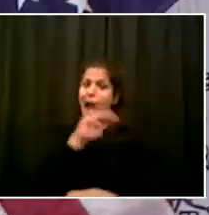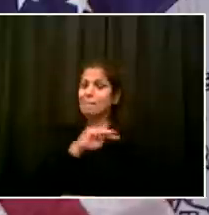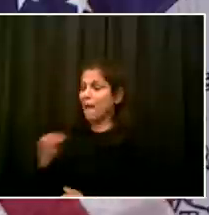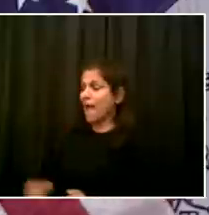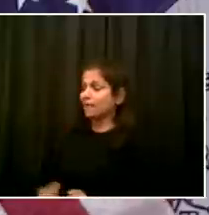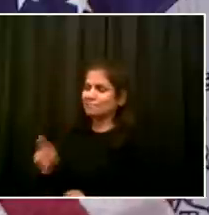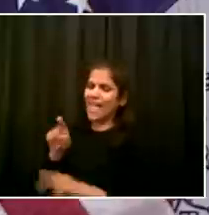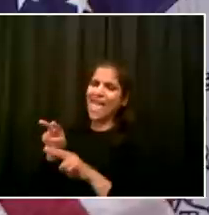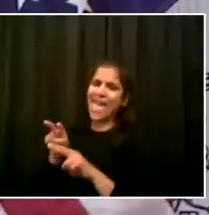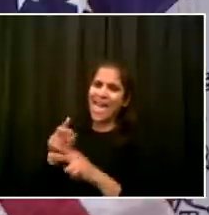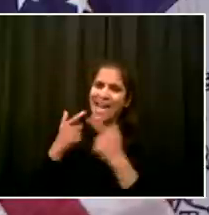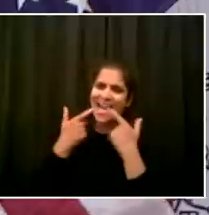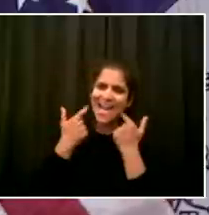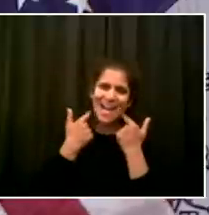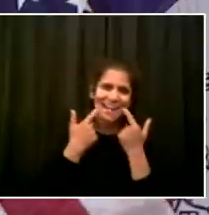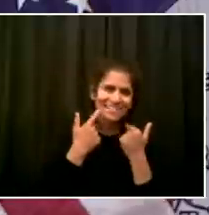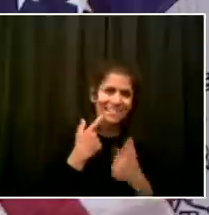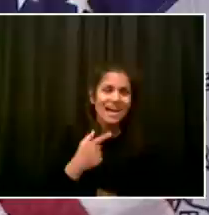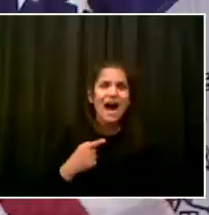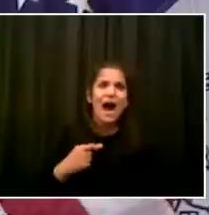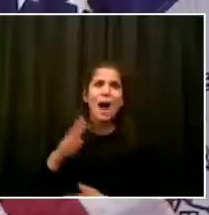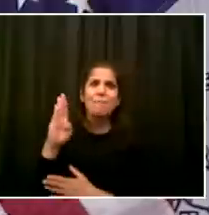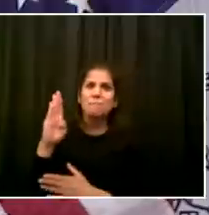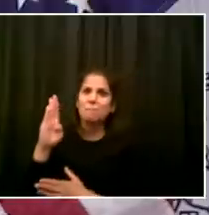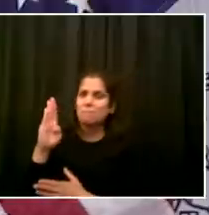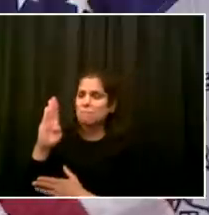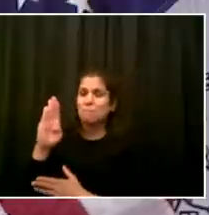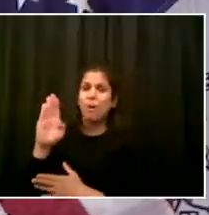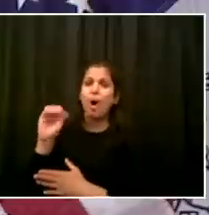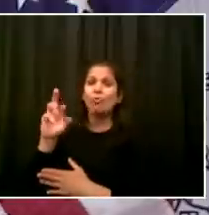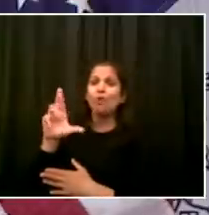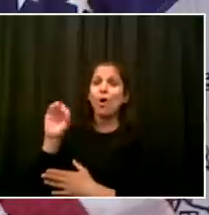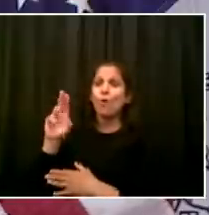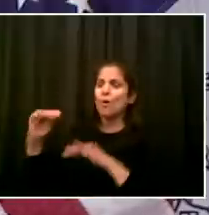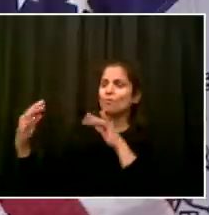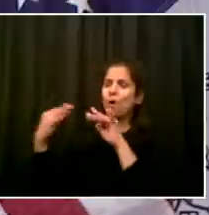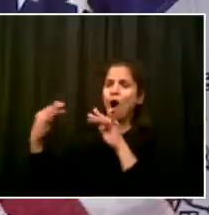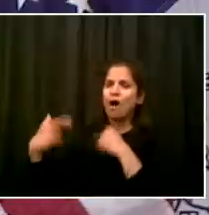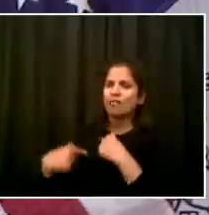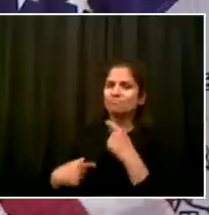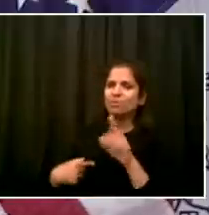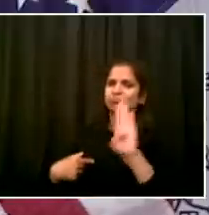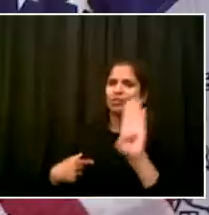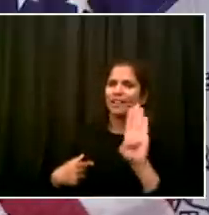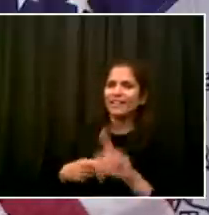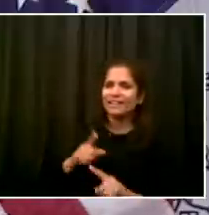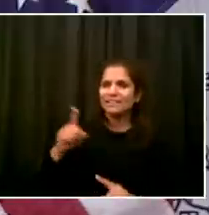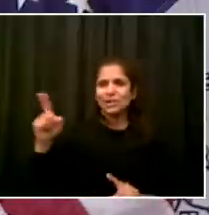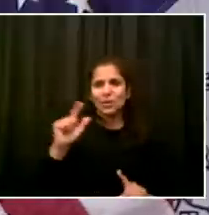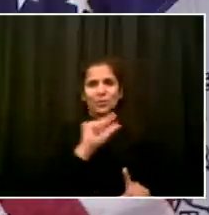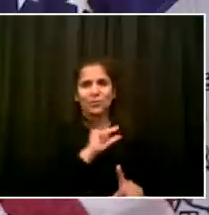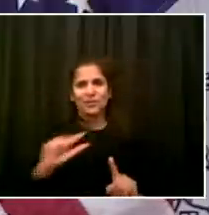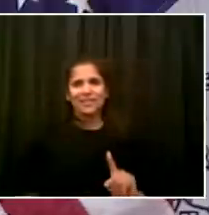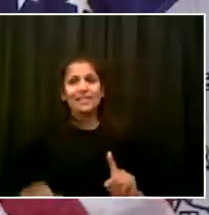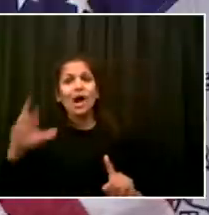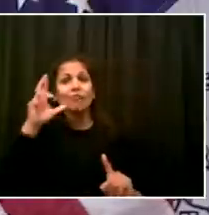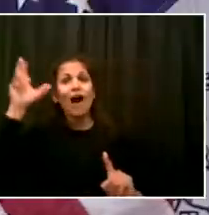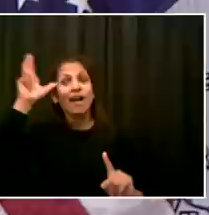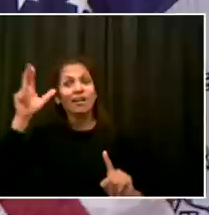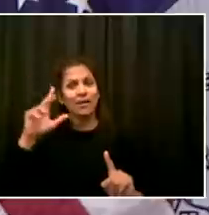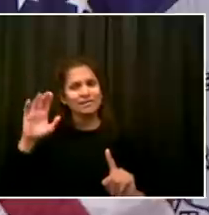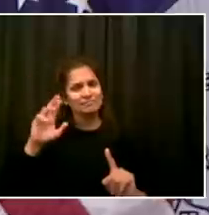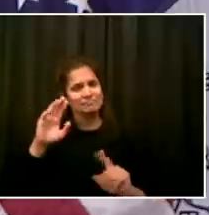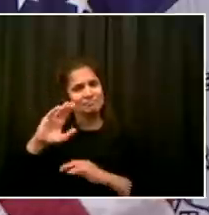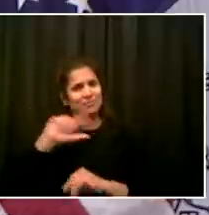Island. Eric Cumberbatch, thank you for your leadership in all the work we do in City Hall